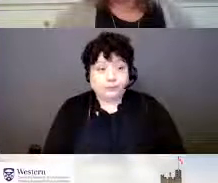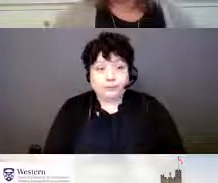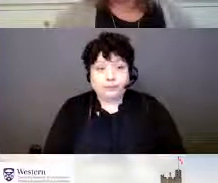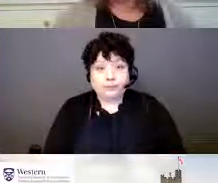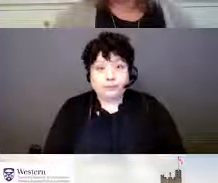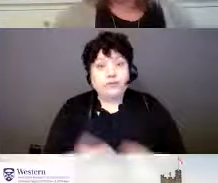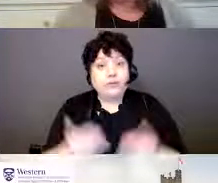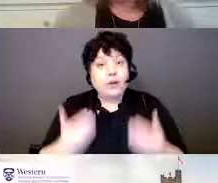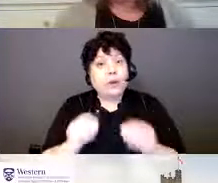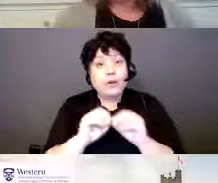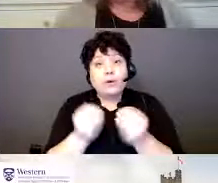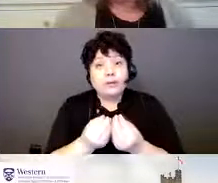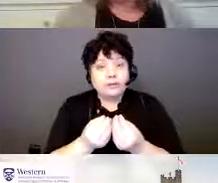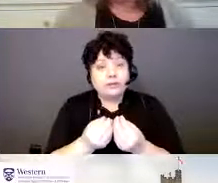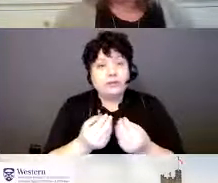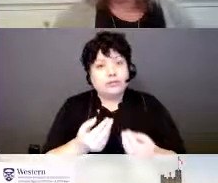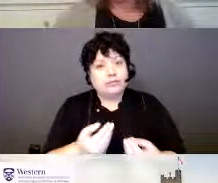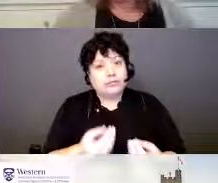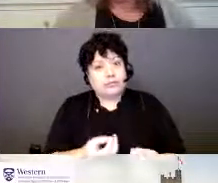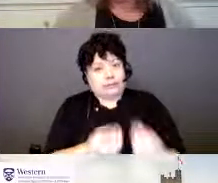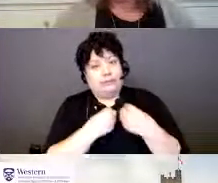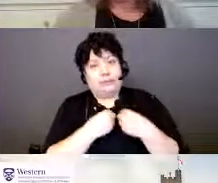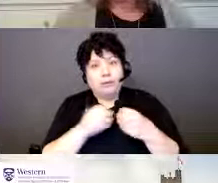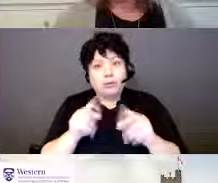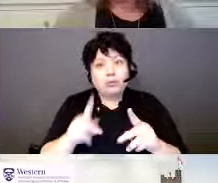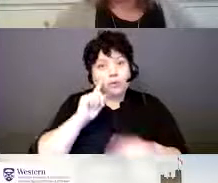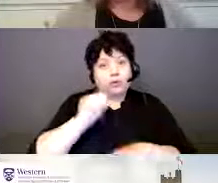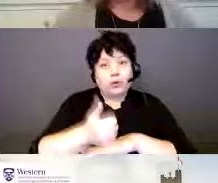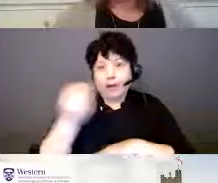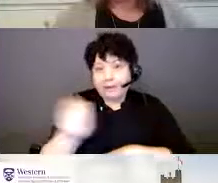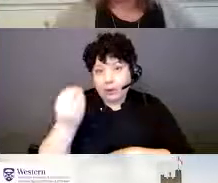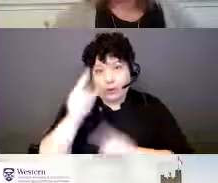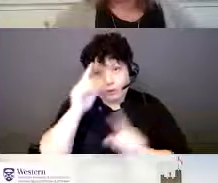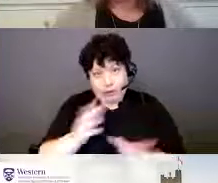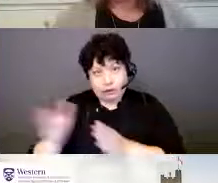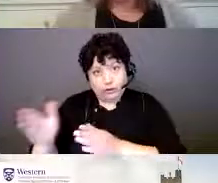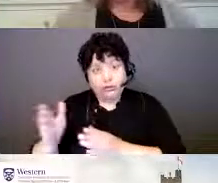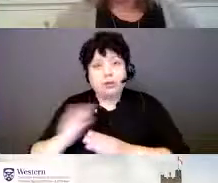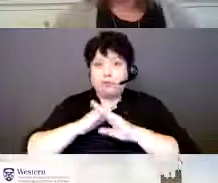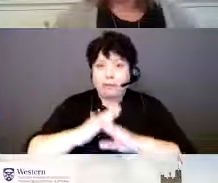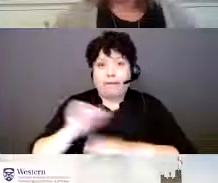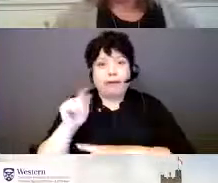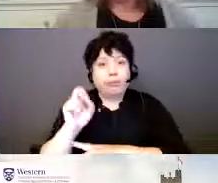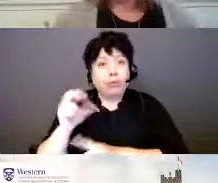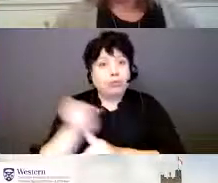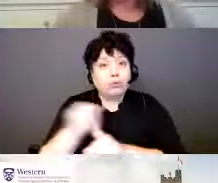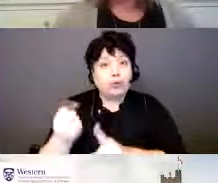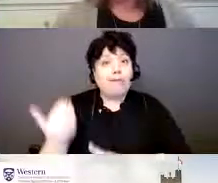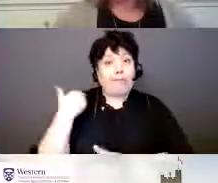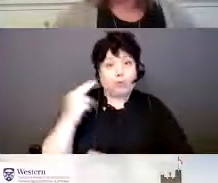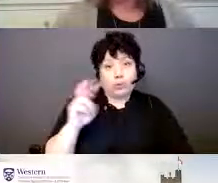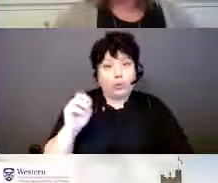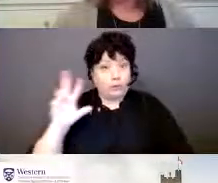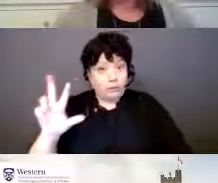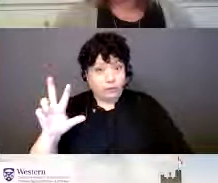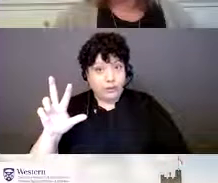Our organization was given the opportunity to implement Ontario's strategy to combat elder abuse back in 2003, and we've been